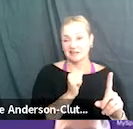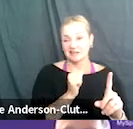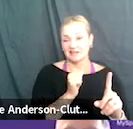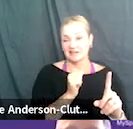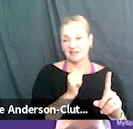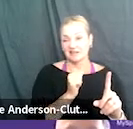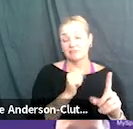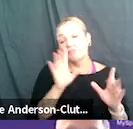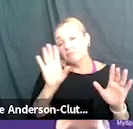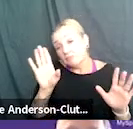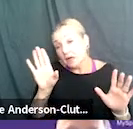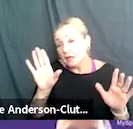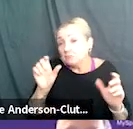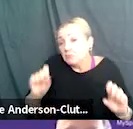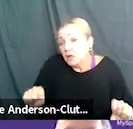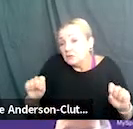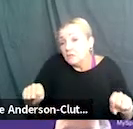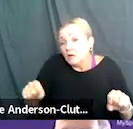also.